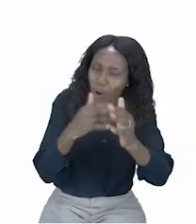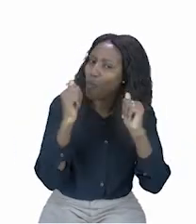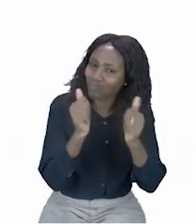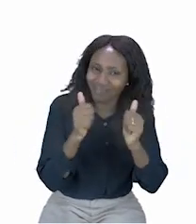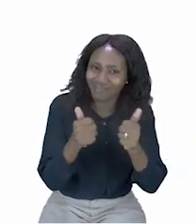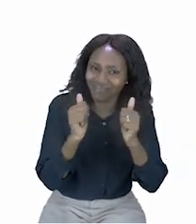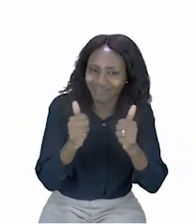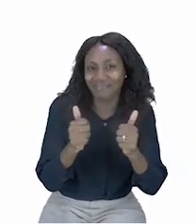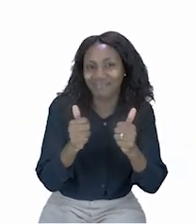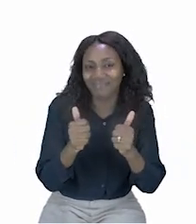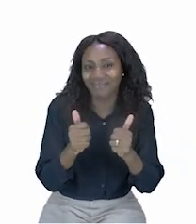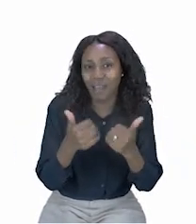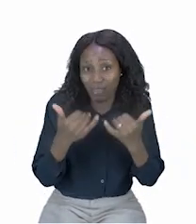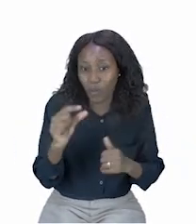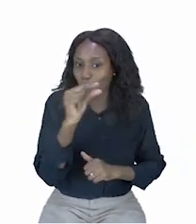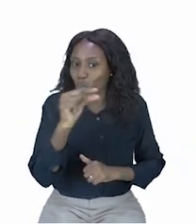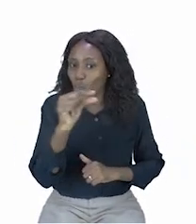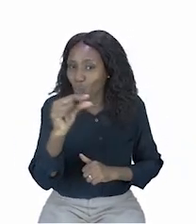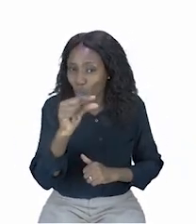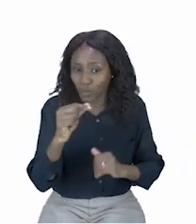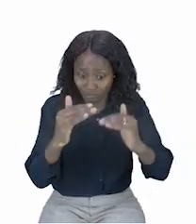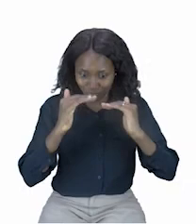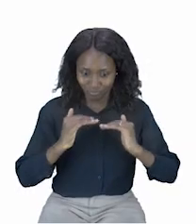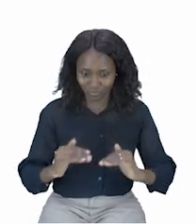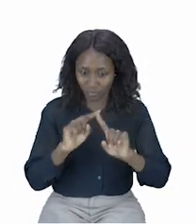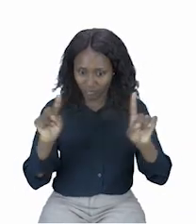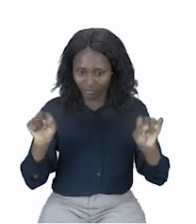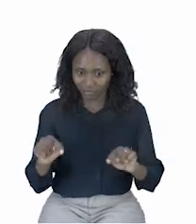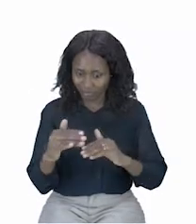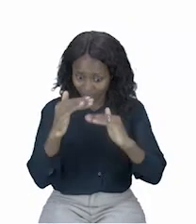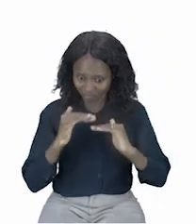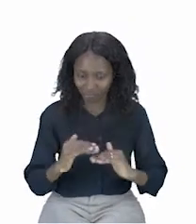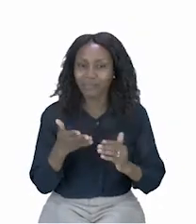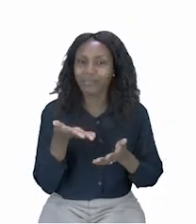look at our sight words just below on the same page.